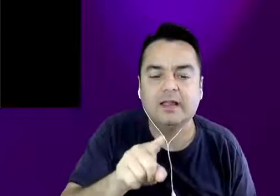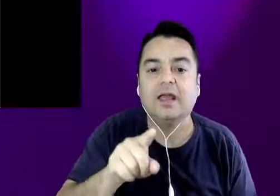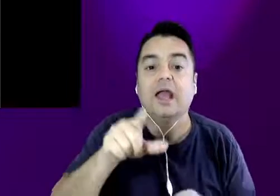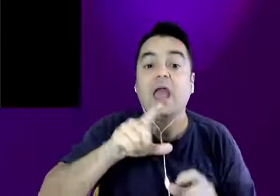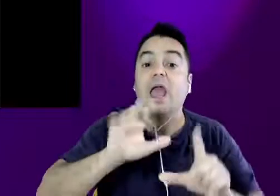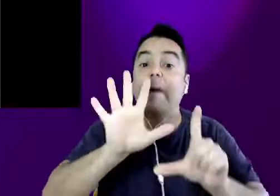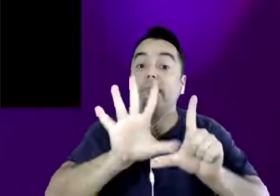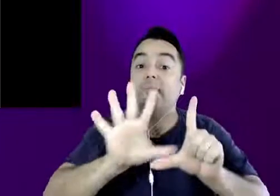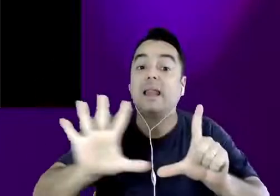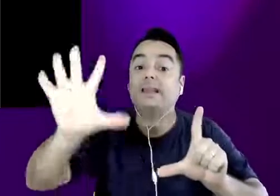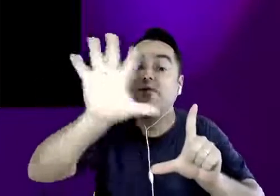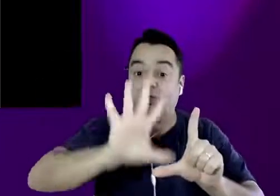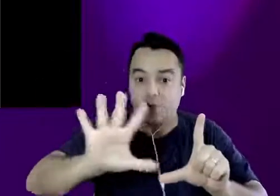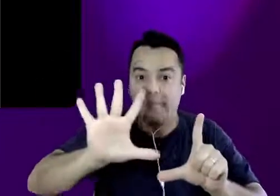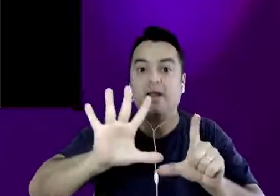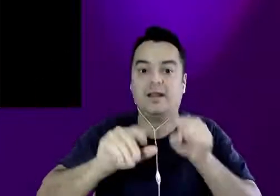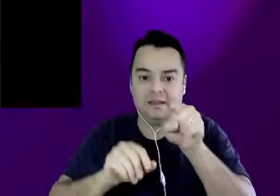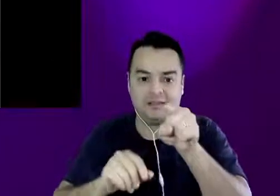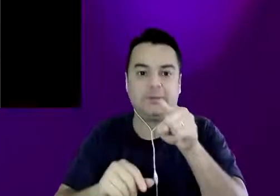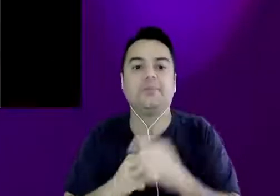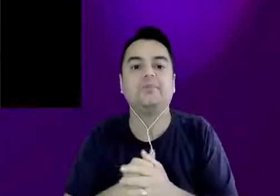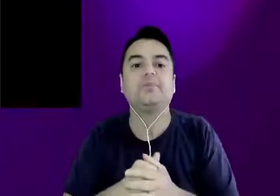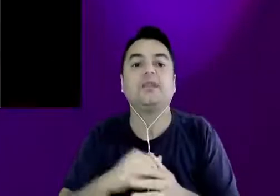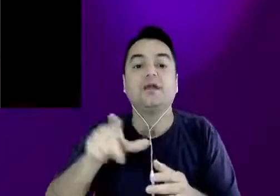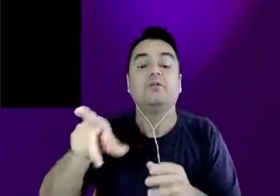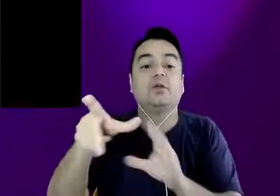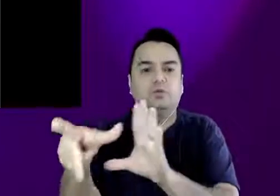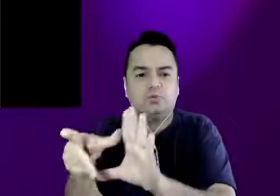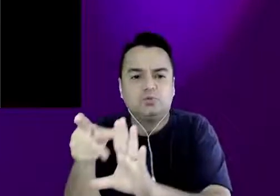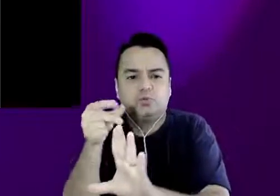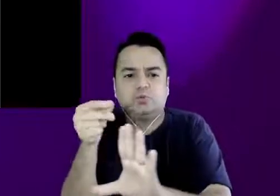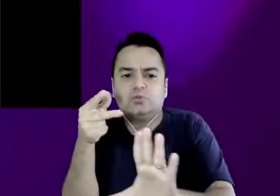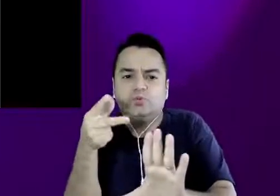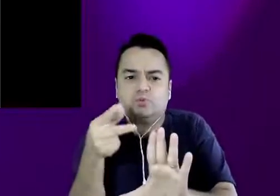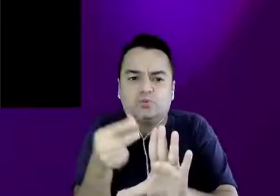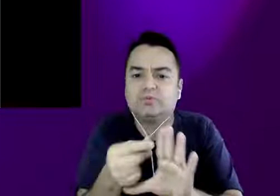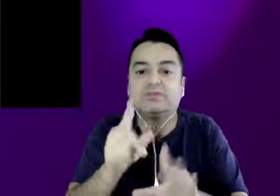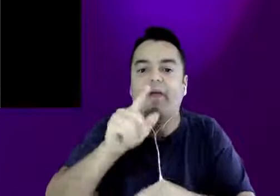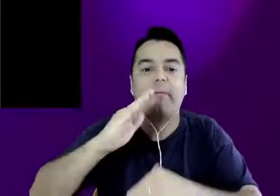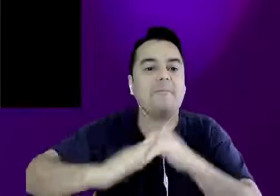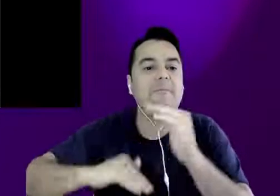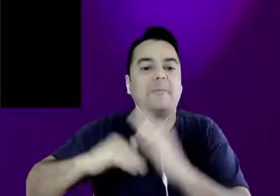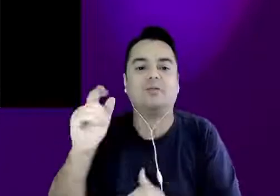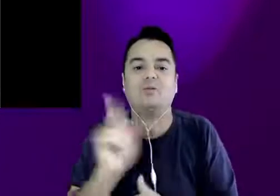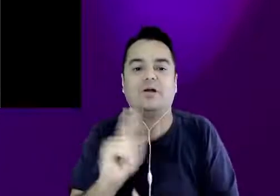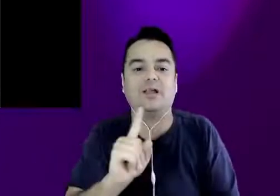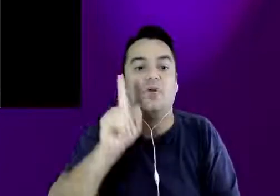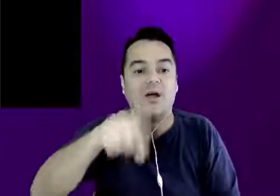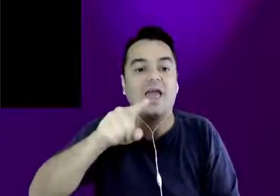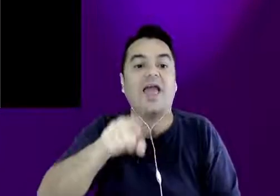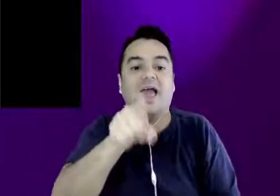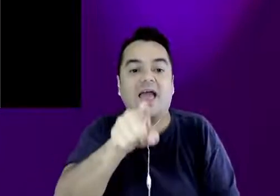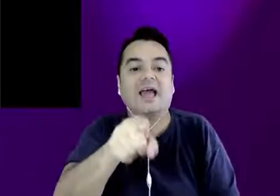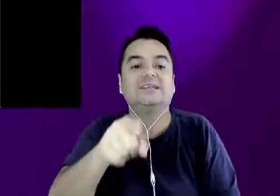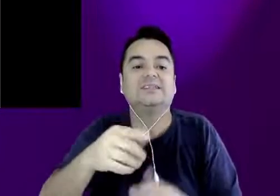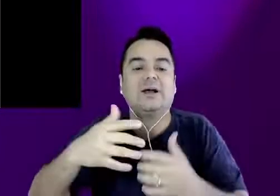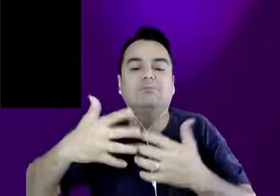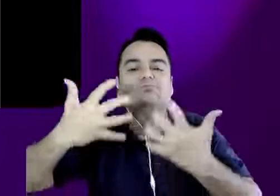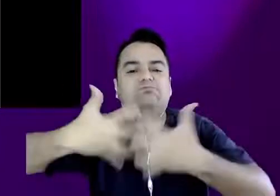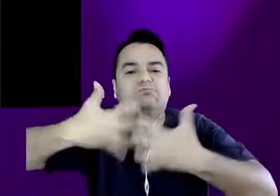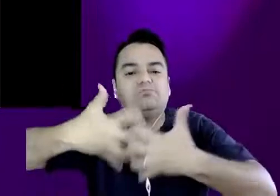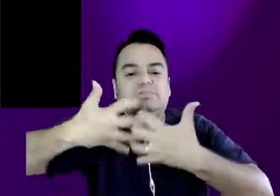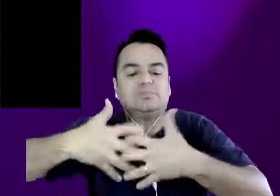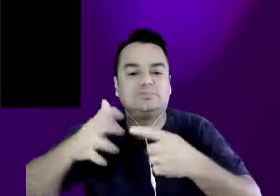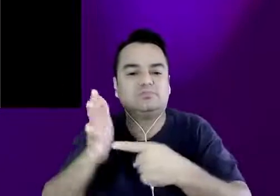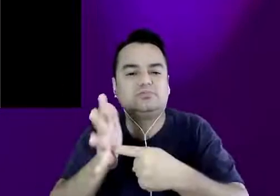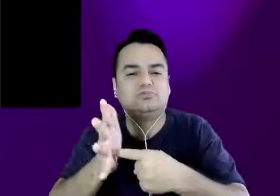done manually, but is done by this machine. And this green here shows the liquid nitrogen. After the process is over,